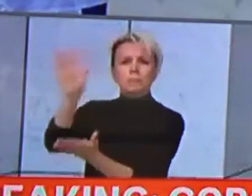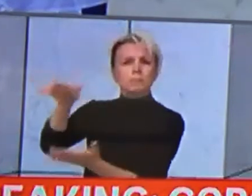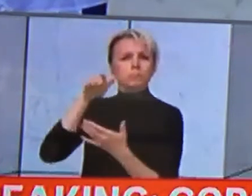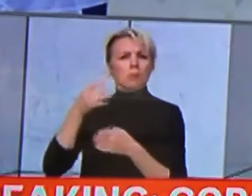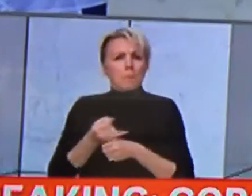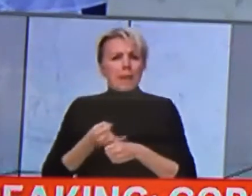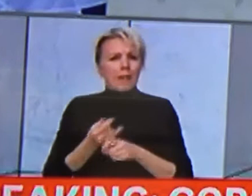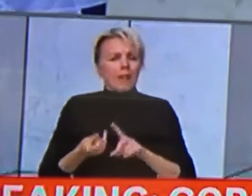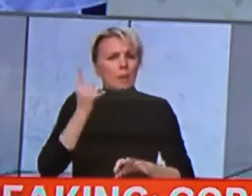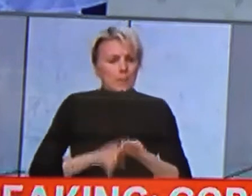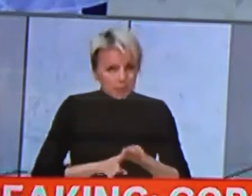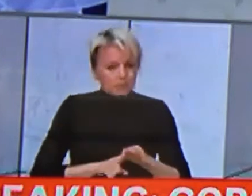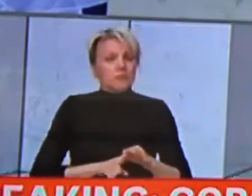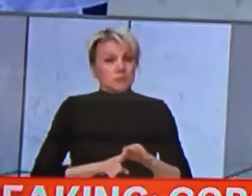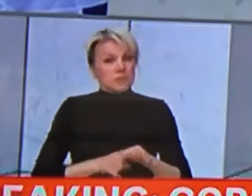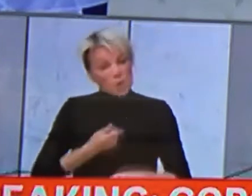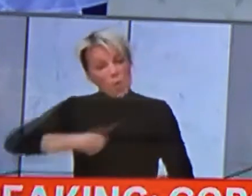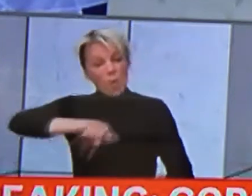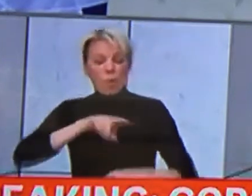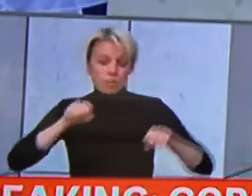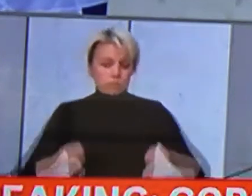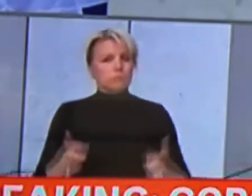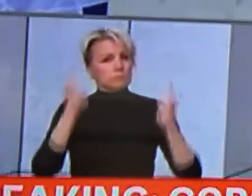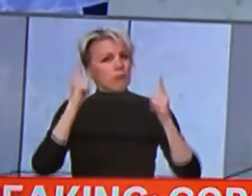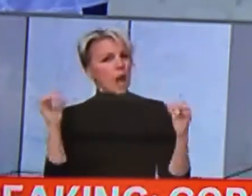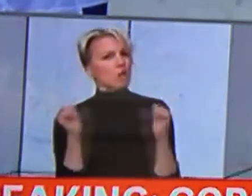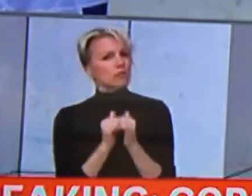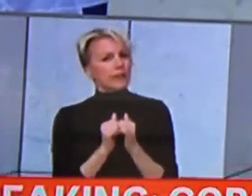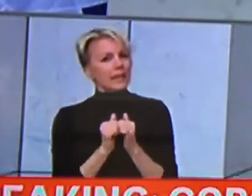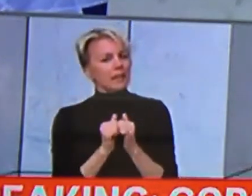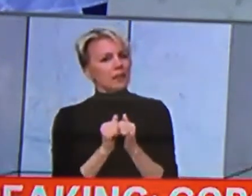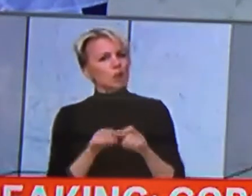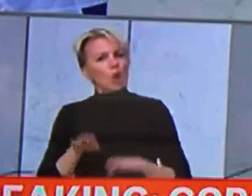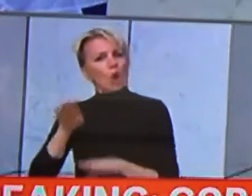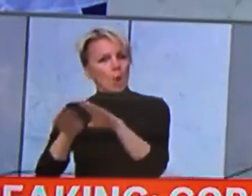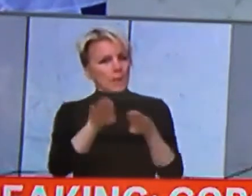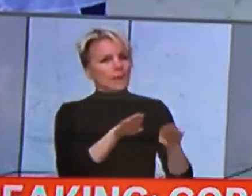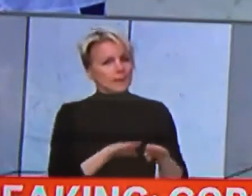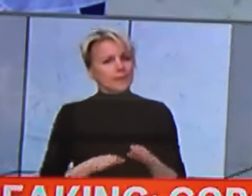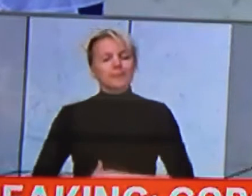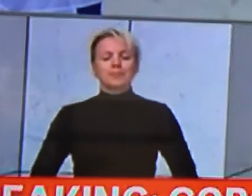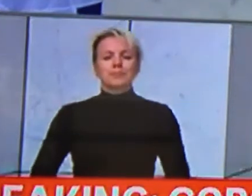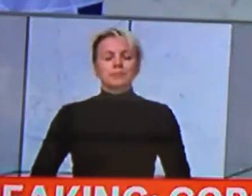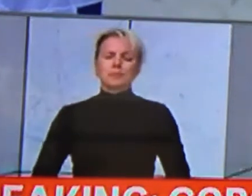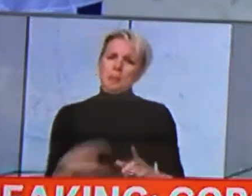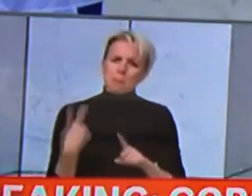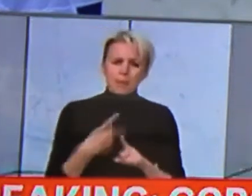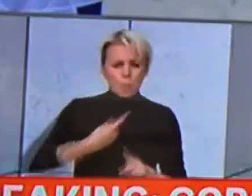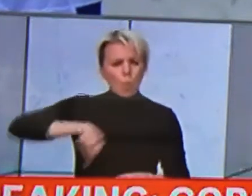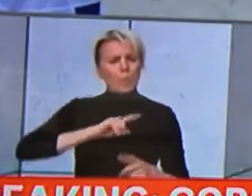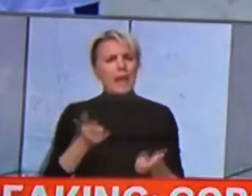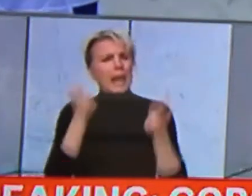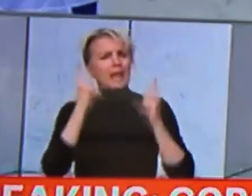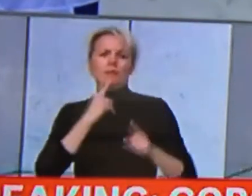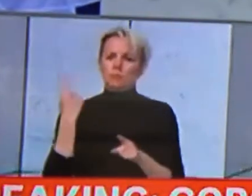was broad commitment to those sorts of things. On the economy side, we discussed all the various stimulus and support